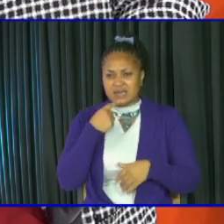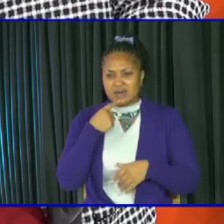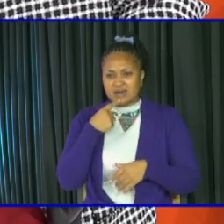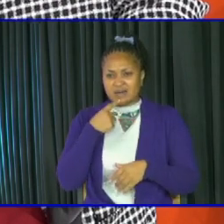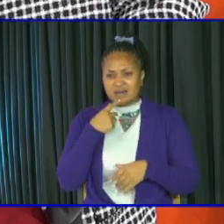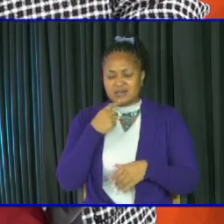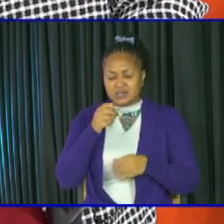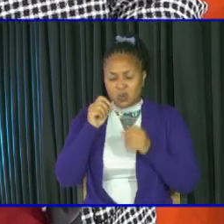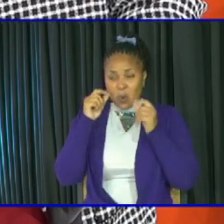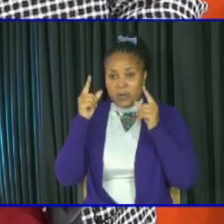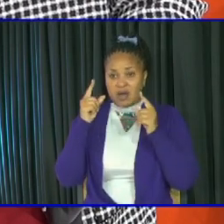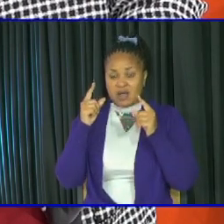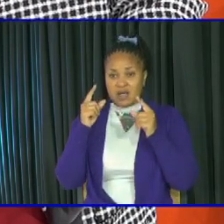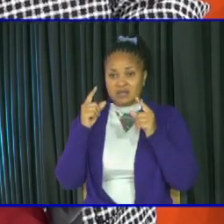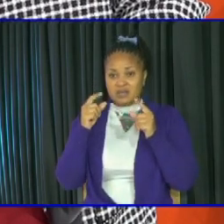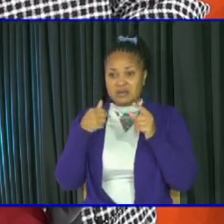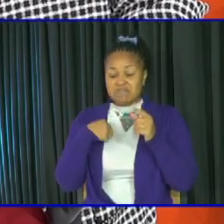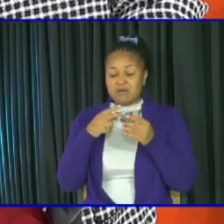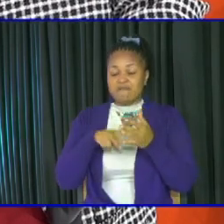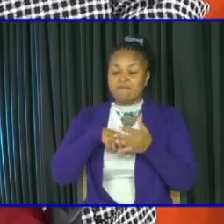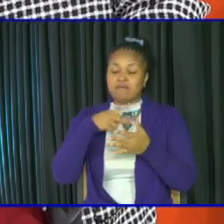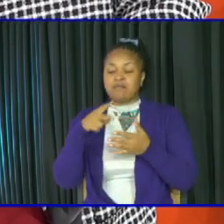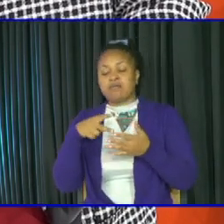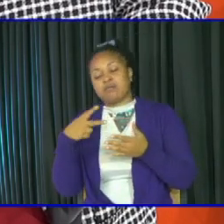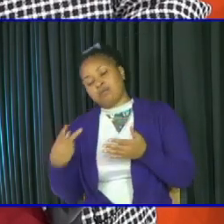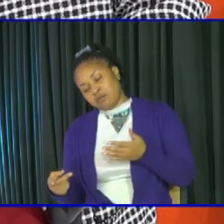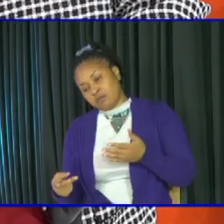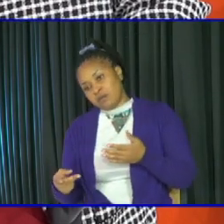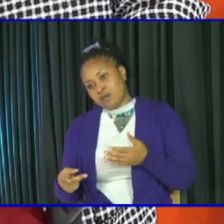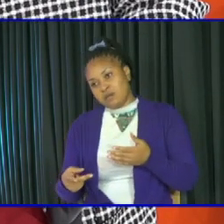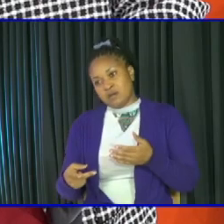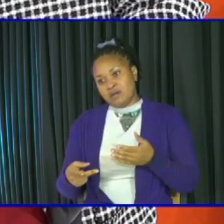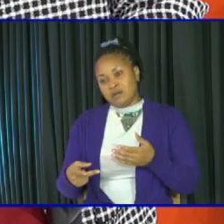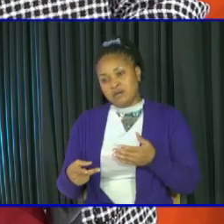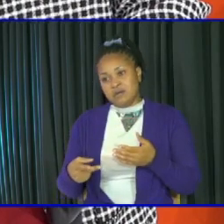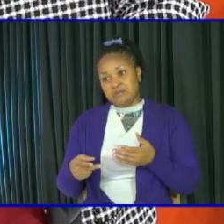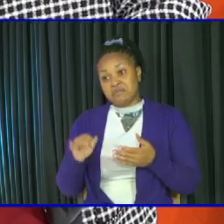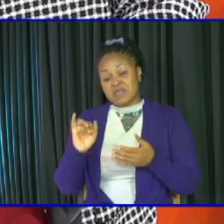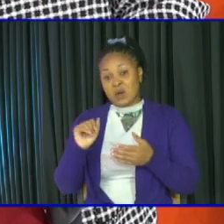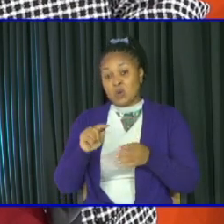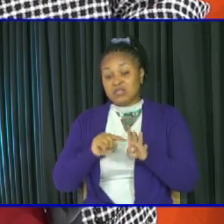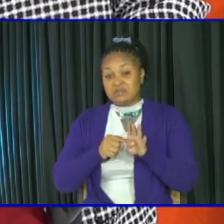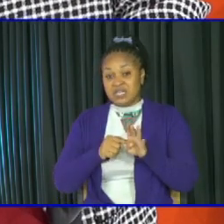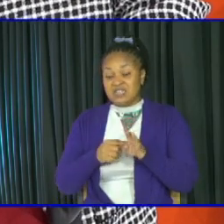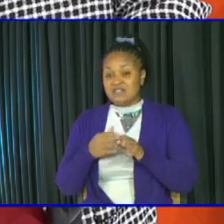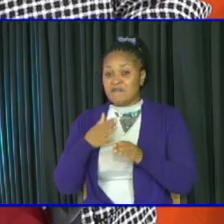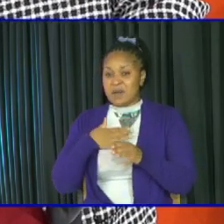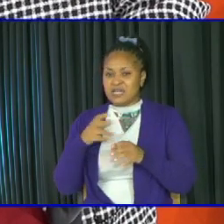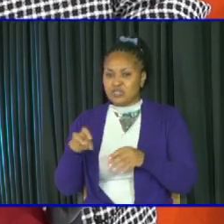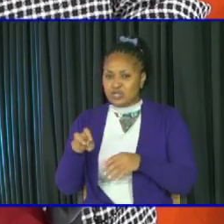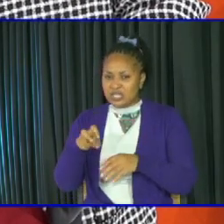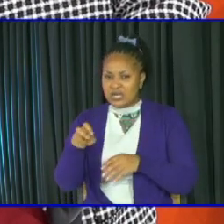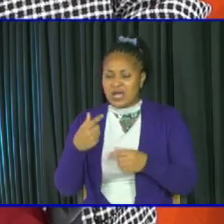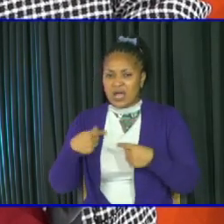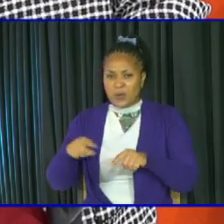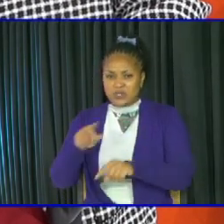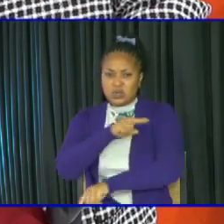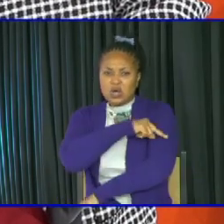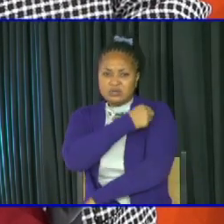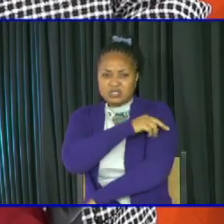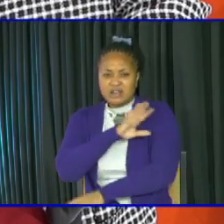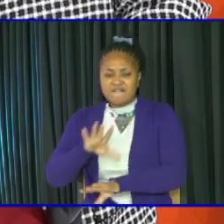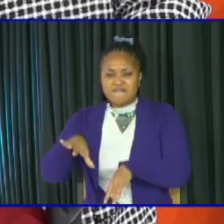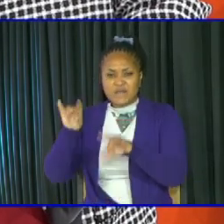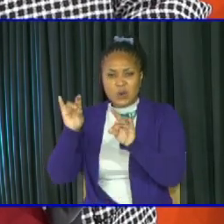right." I fainted. I blacked out. And that was the beginning of a journey. I went to the hospital and found